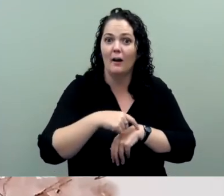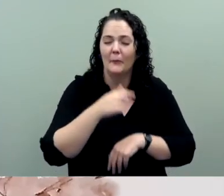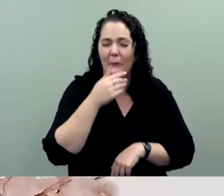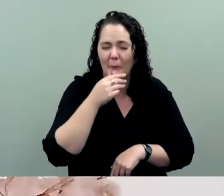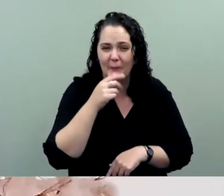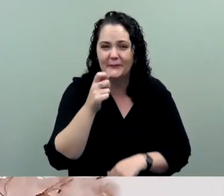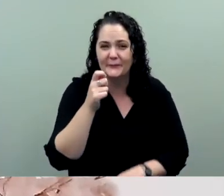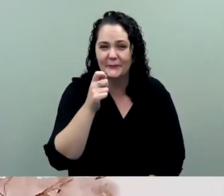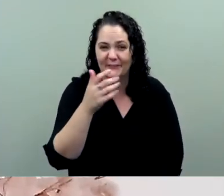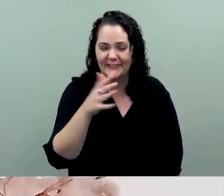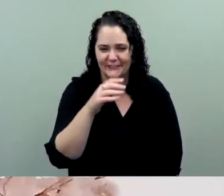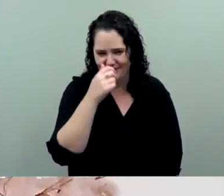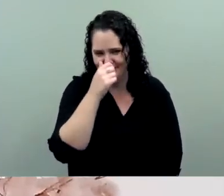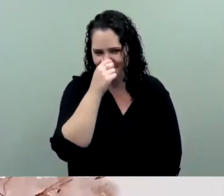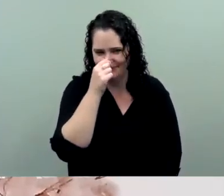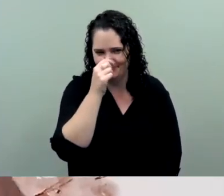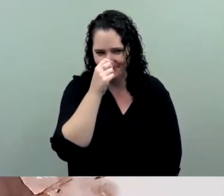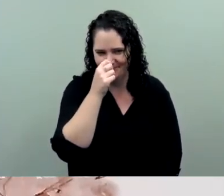y'all.